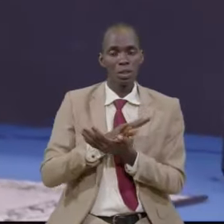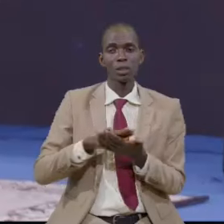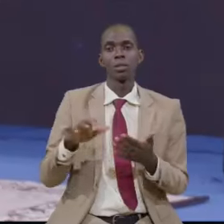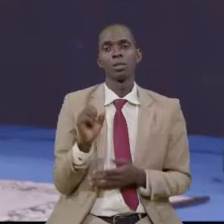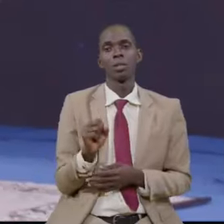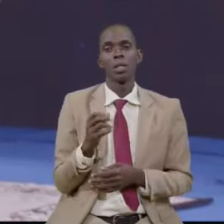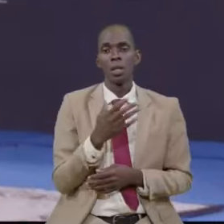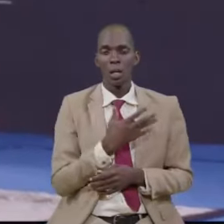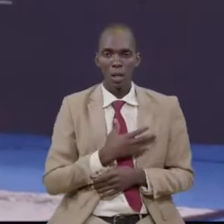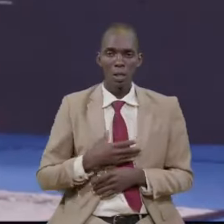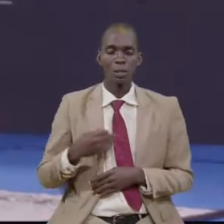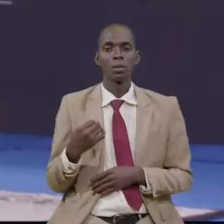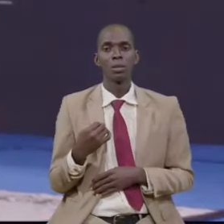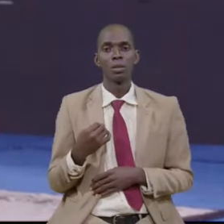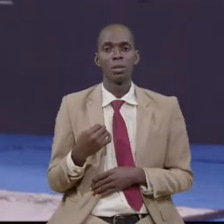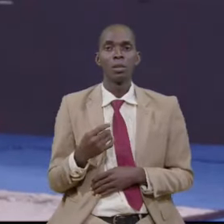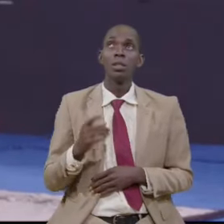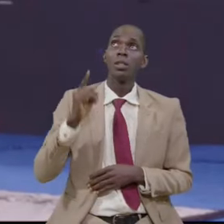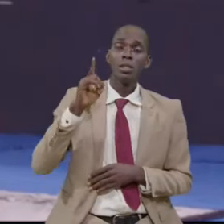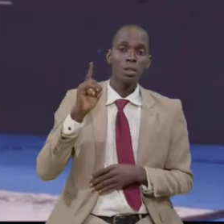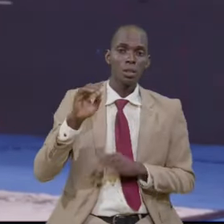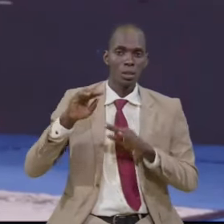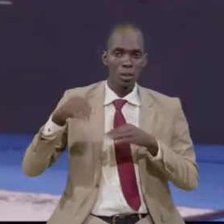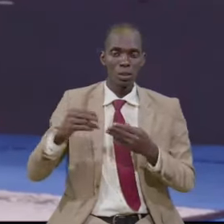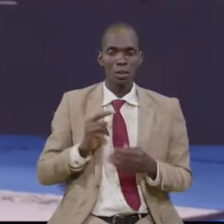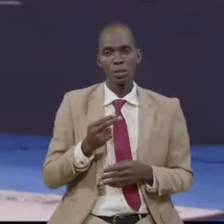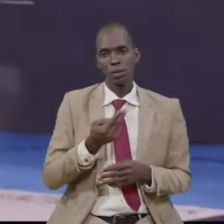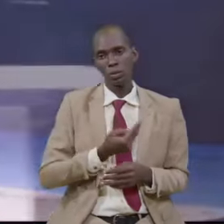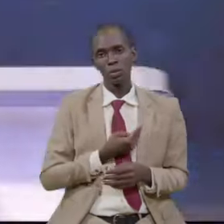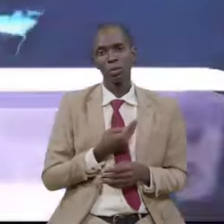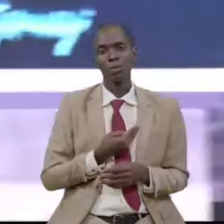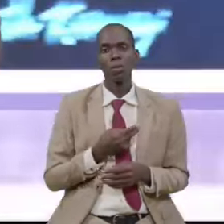had righteousness, your righteousness was